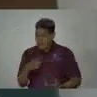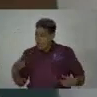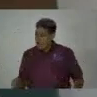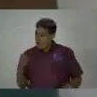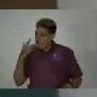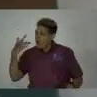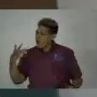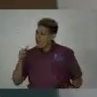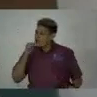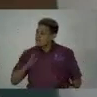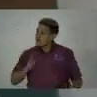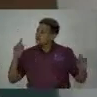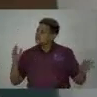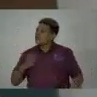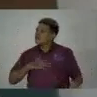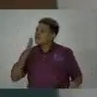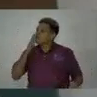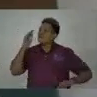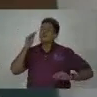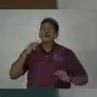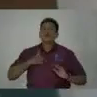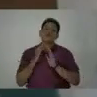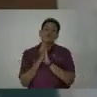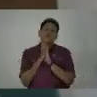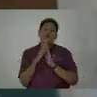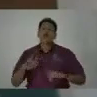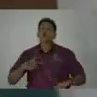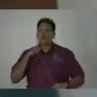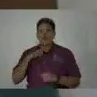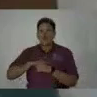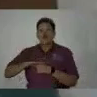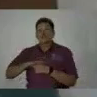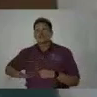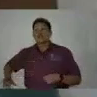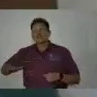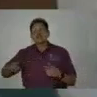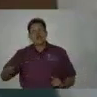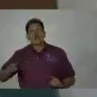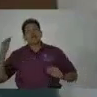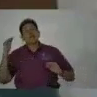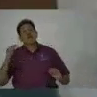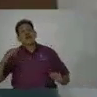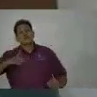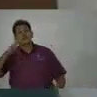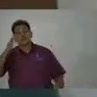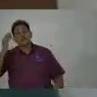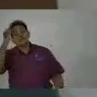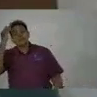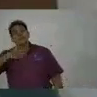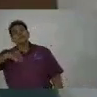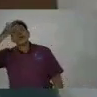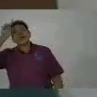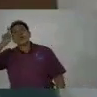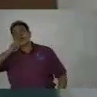Luckily, Madam Speaker, my mother taught me to pray, and my constituents. They taught me never to tell my God